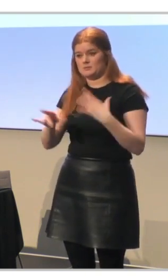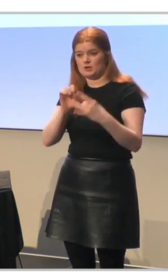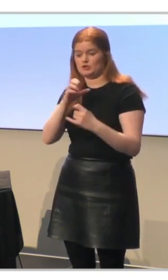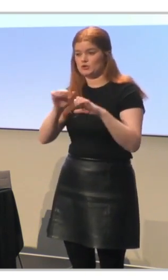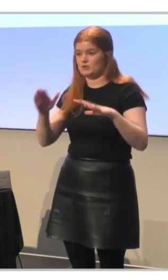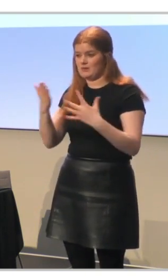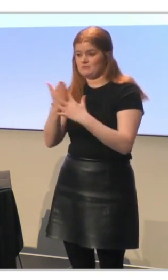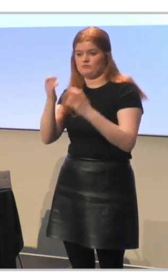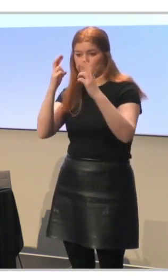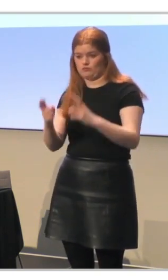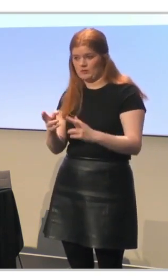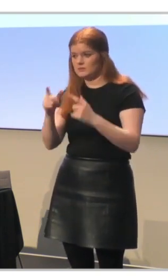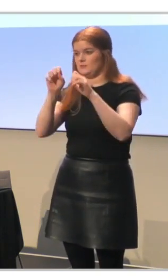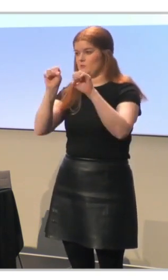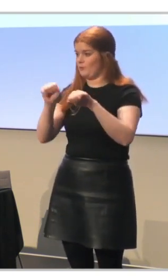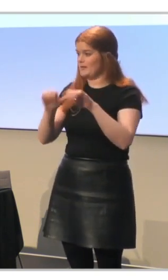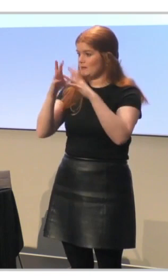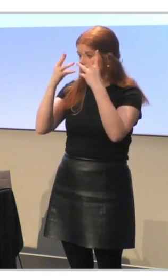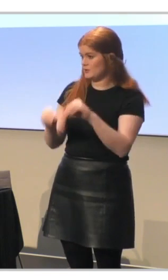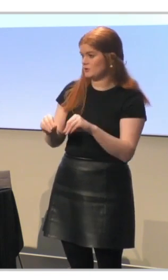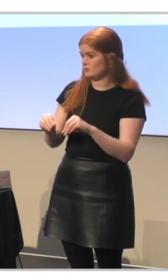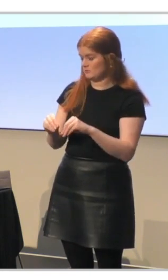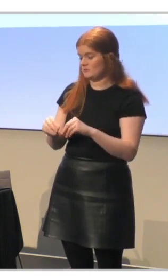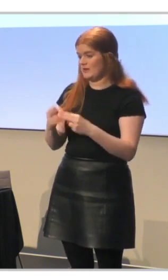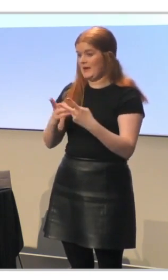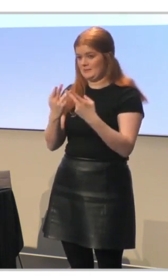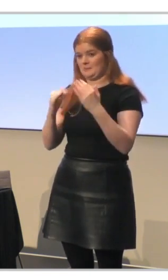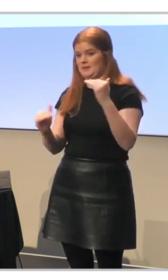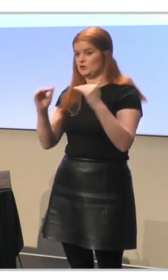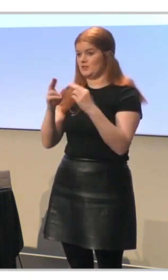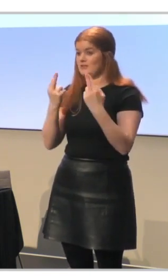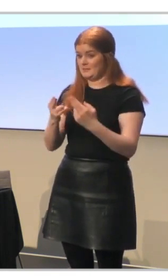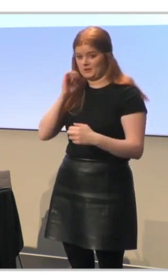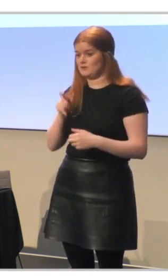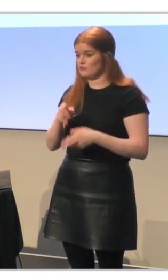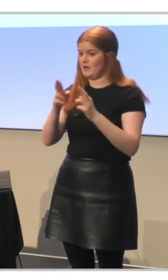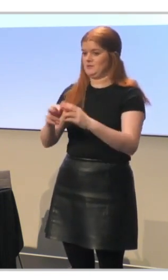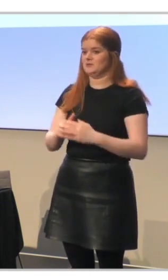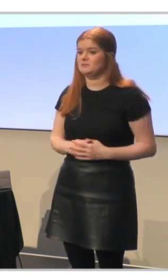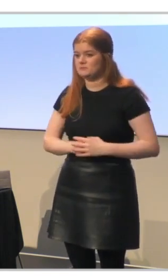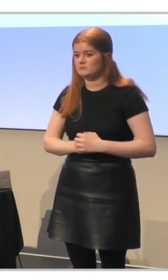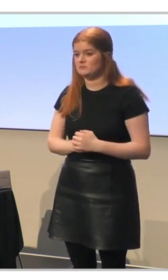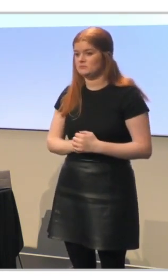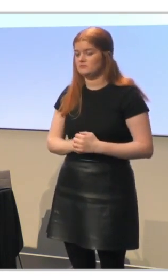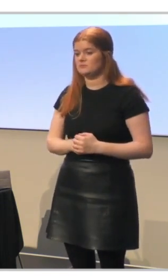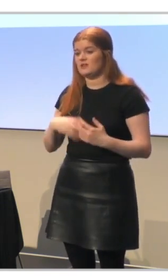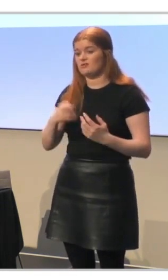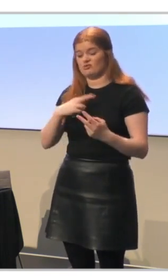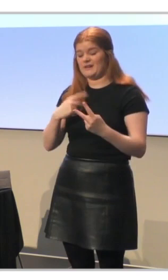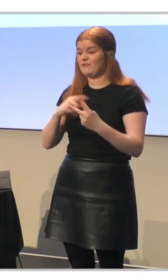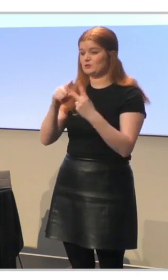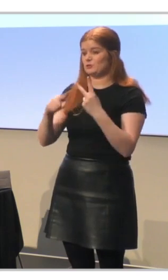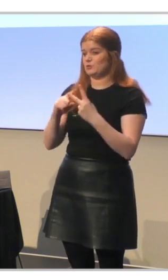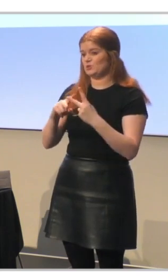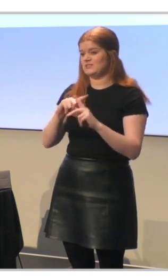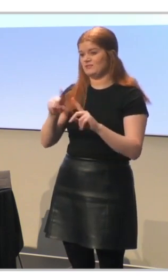access an appropriate education, a need which is, in fact, their right. There are essentially two aspects to navigating